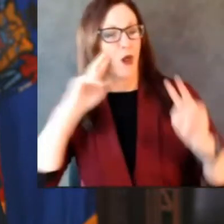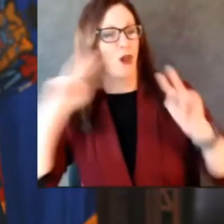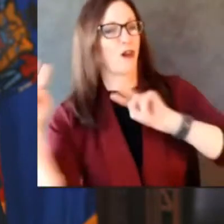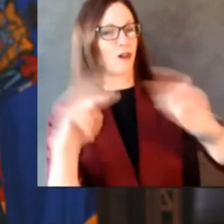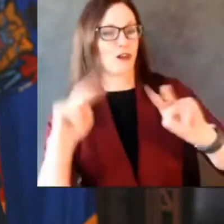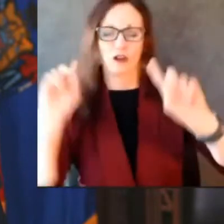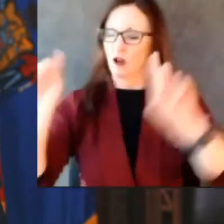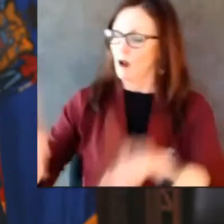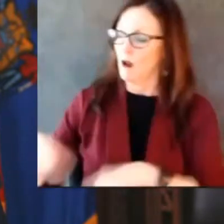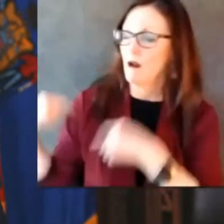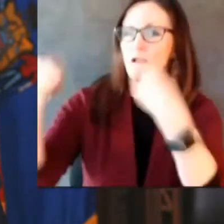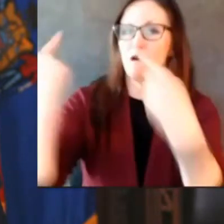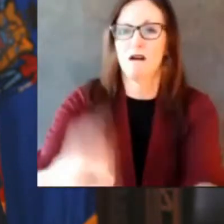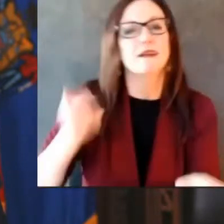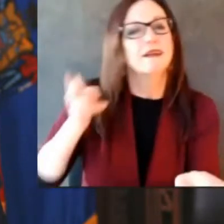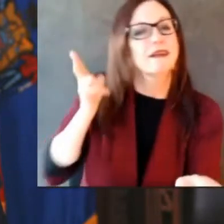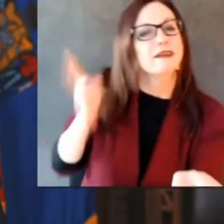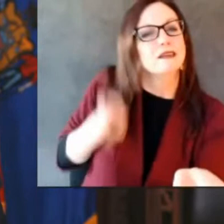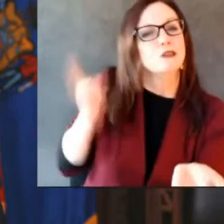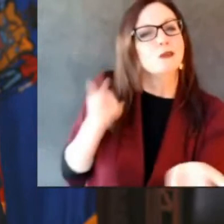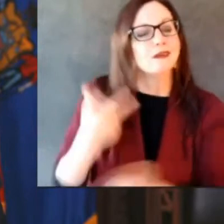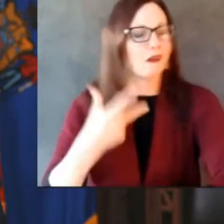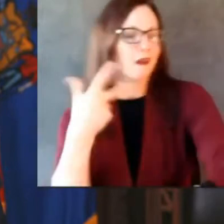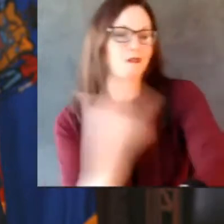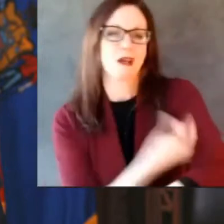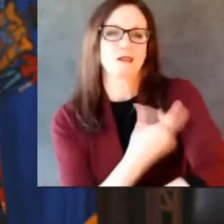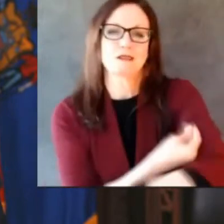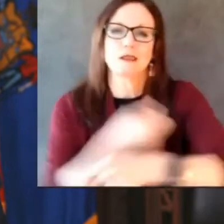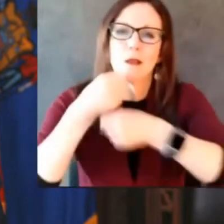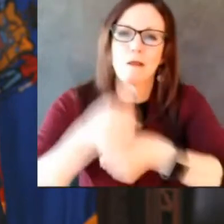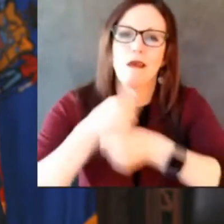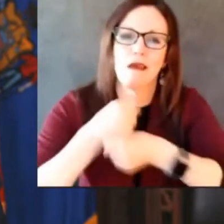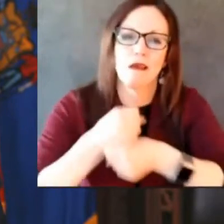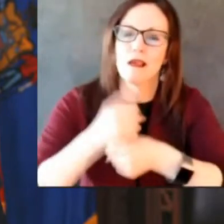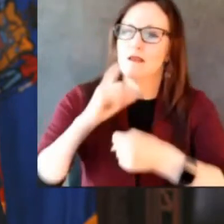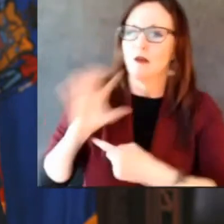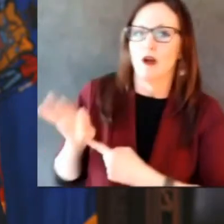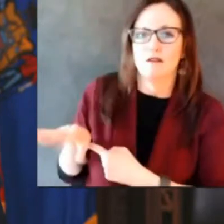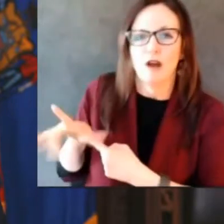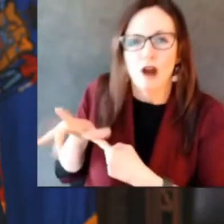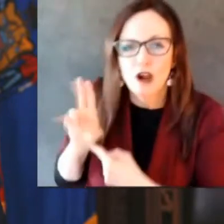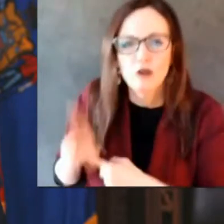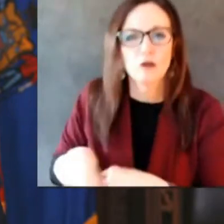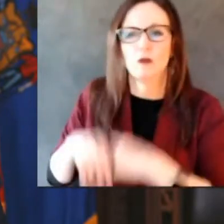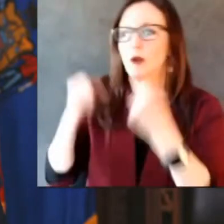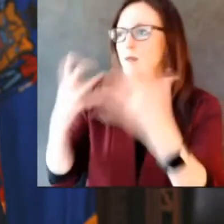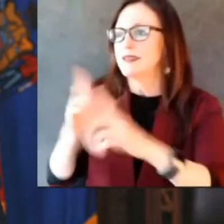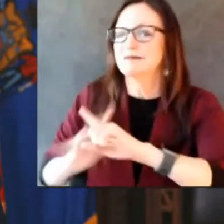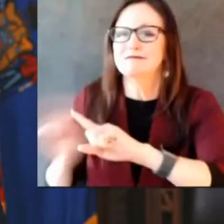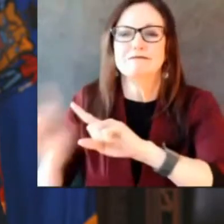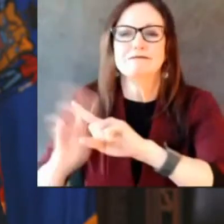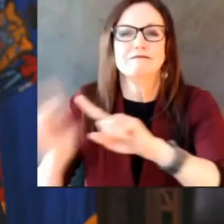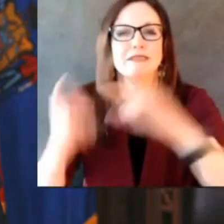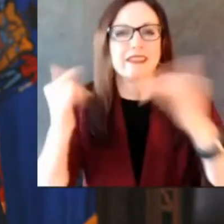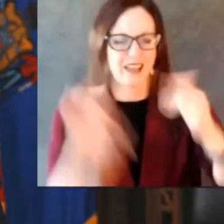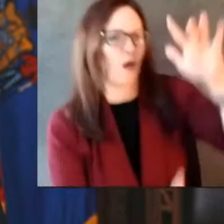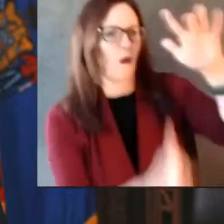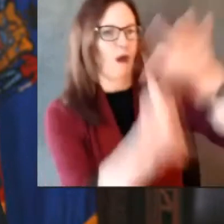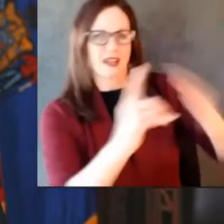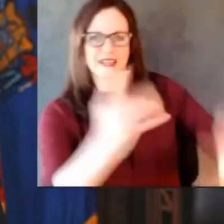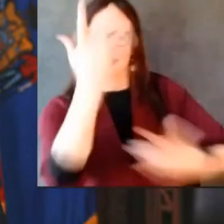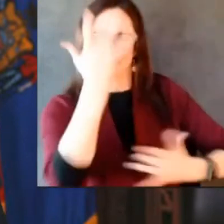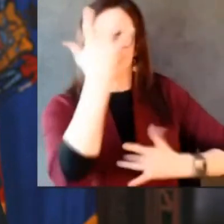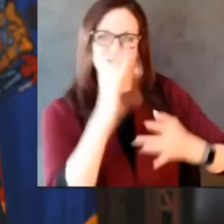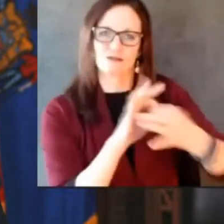history. So if you've been waiting to get your COVID-19 vaccine, it's a great time to do it right now. Any one of